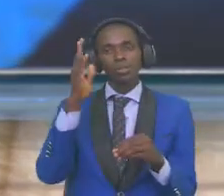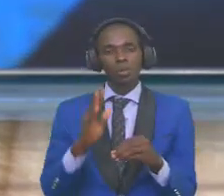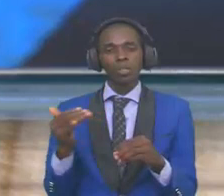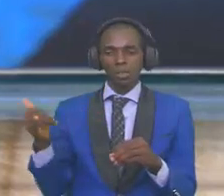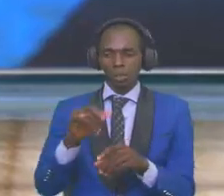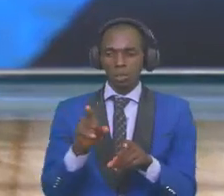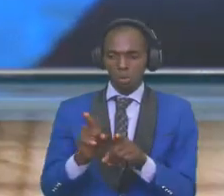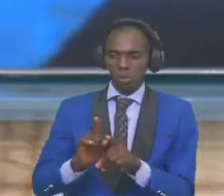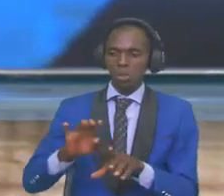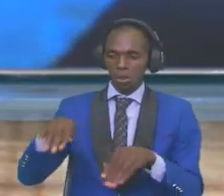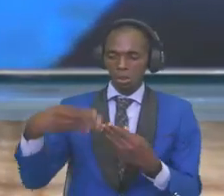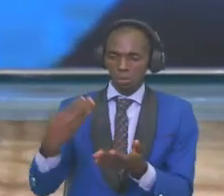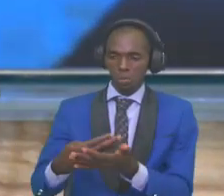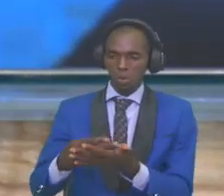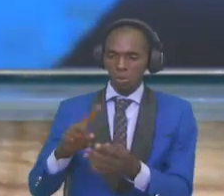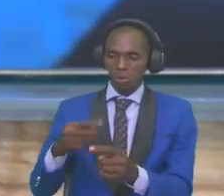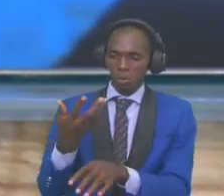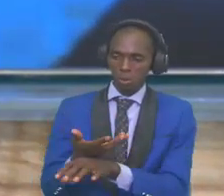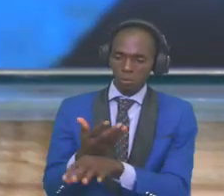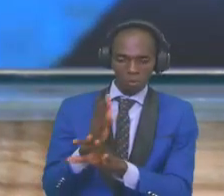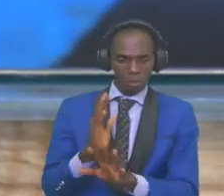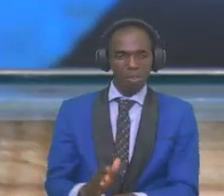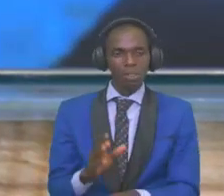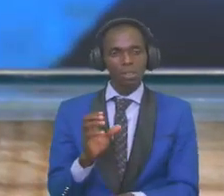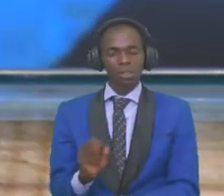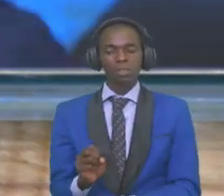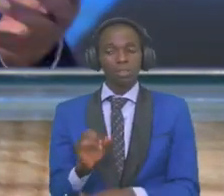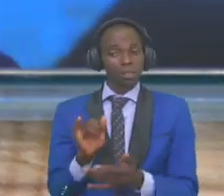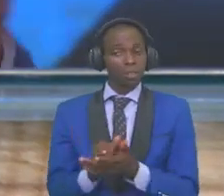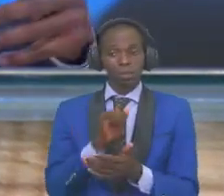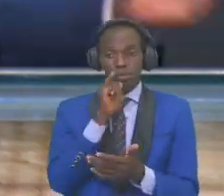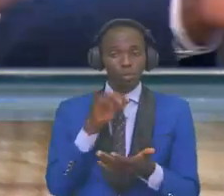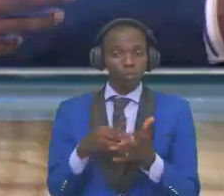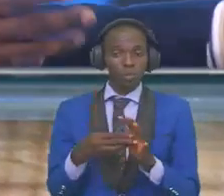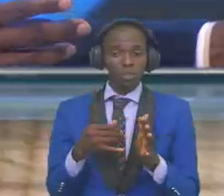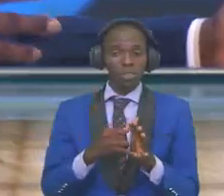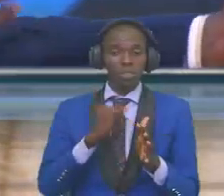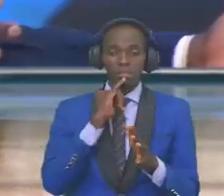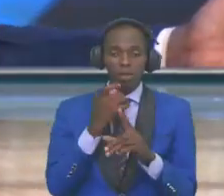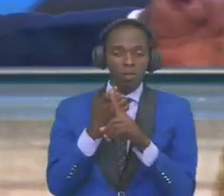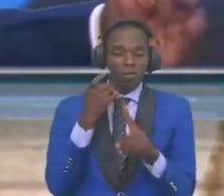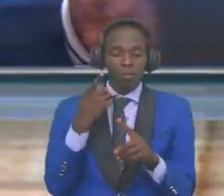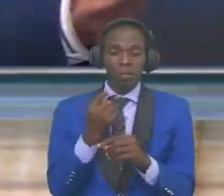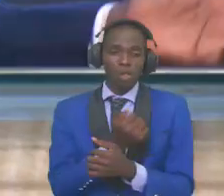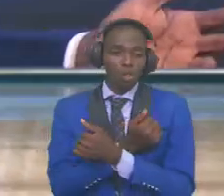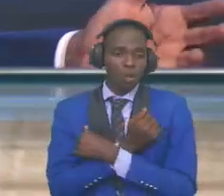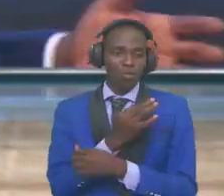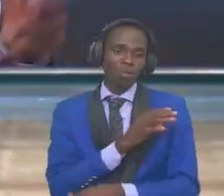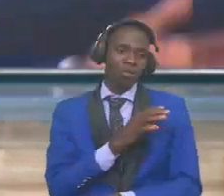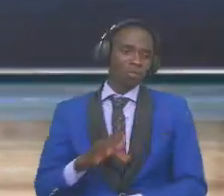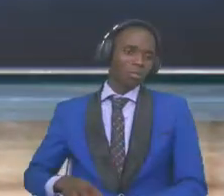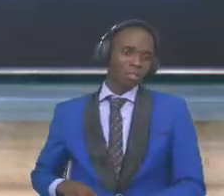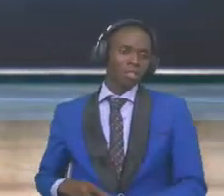They give money to the beggars, not out of the love of Christ. They might even build